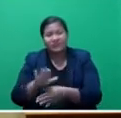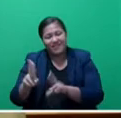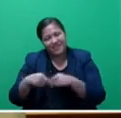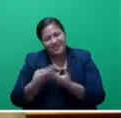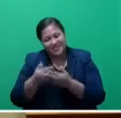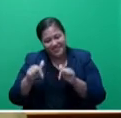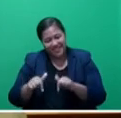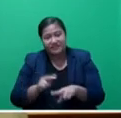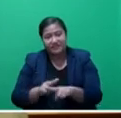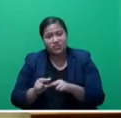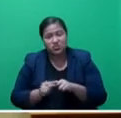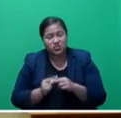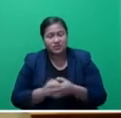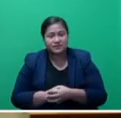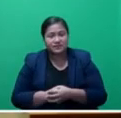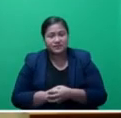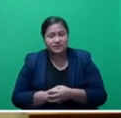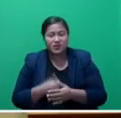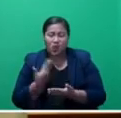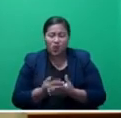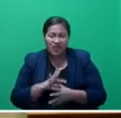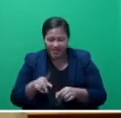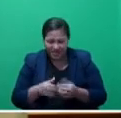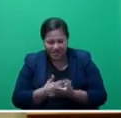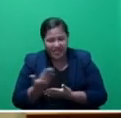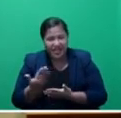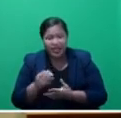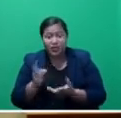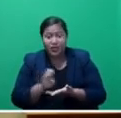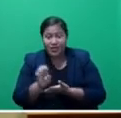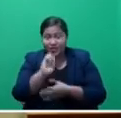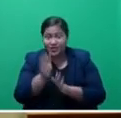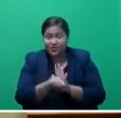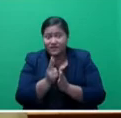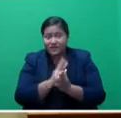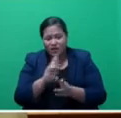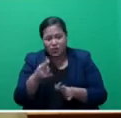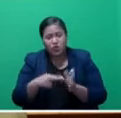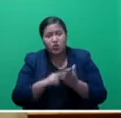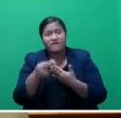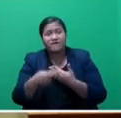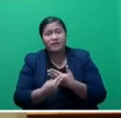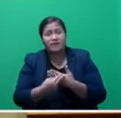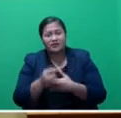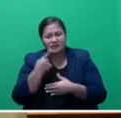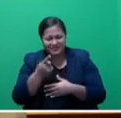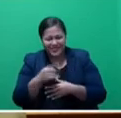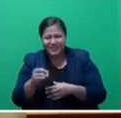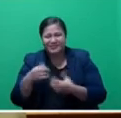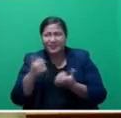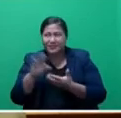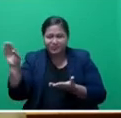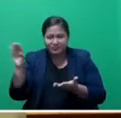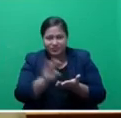Fiji. On a cumulative basis, FDB's economic review for November showed that personal remittances